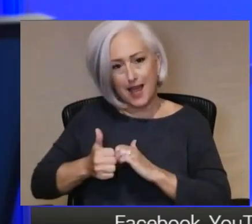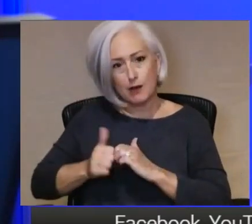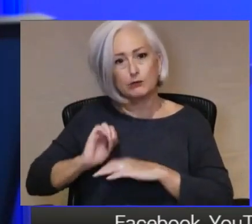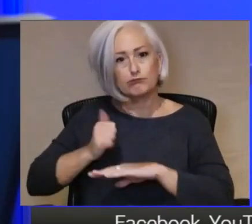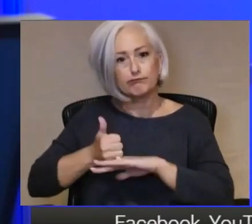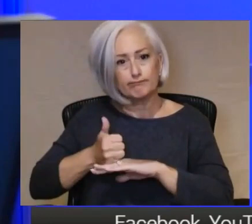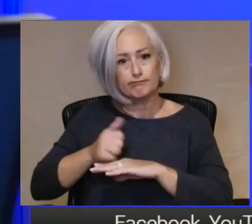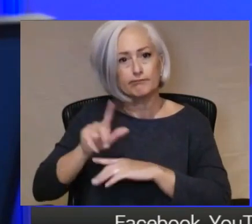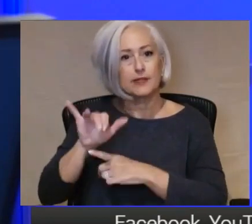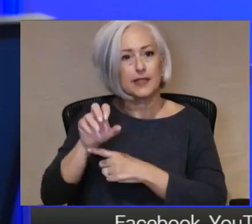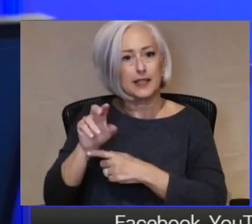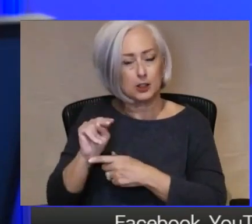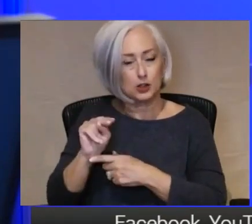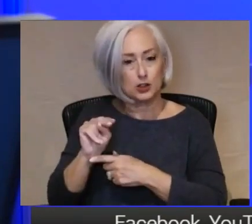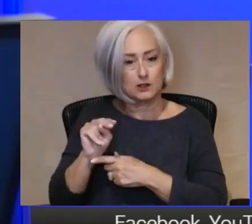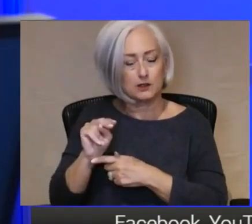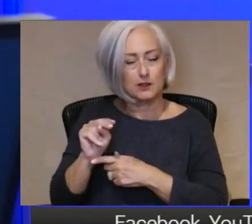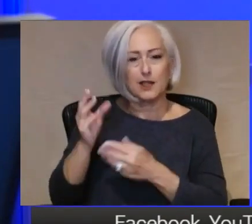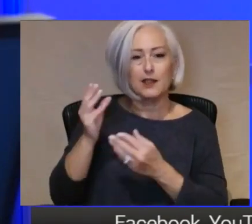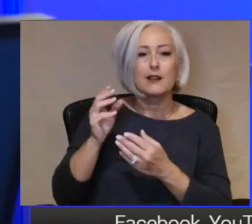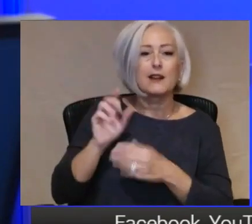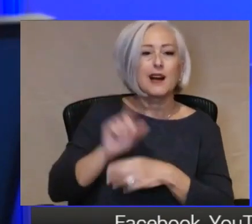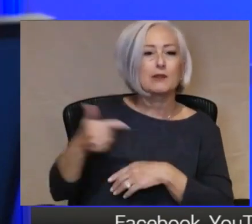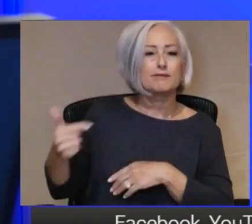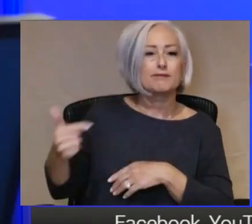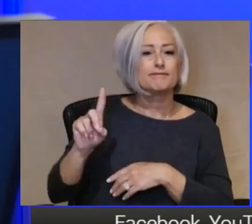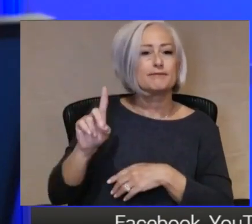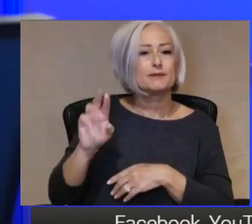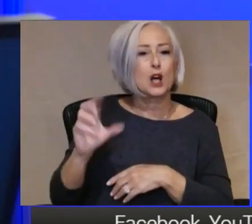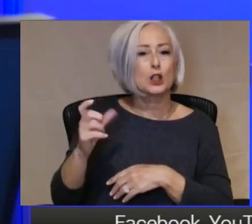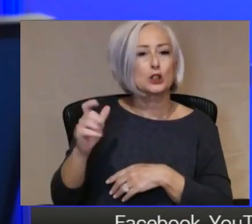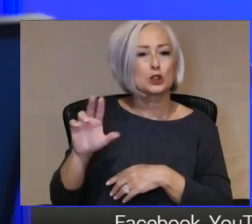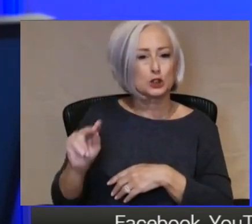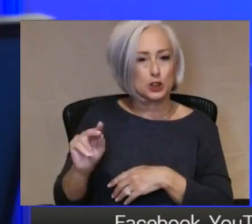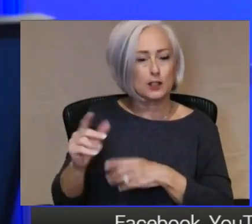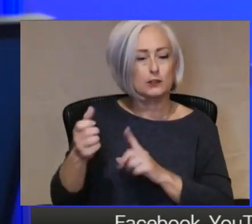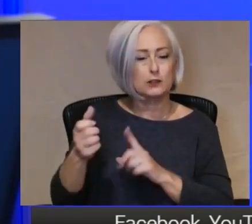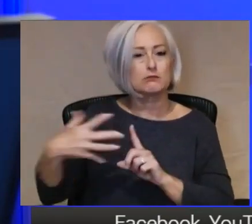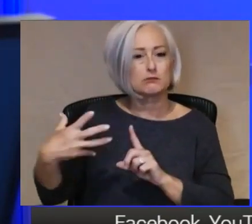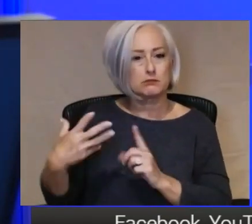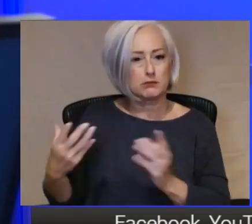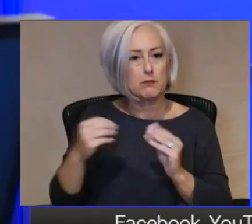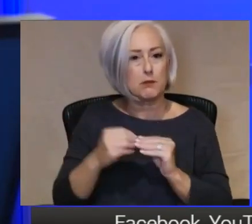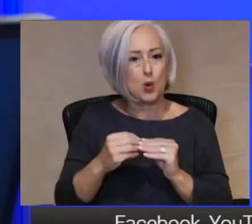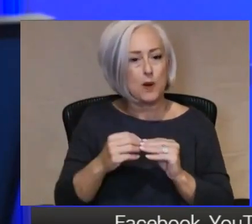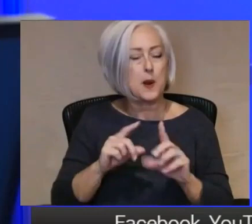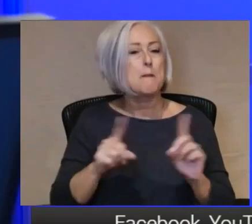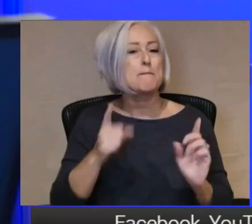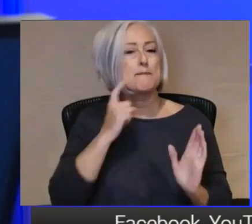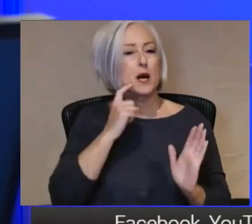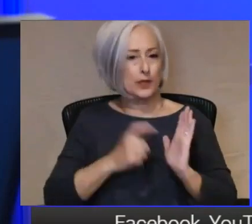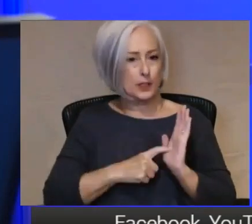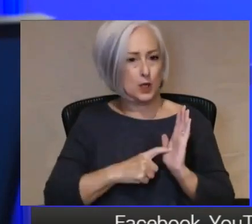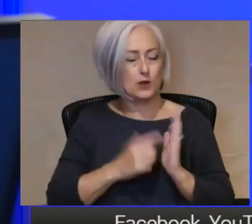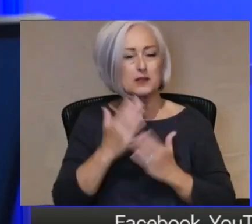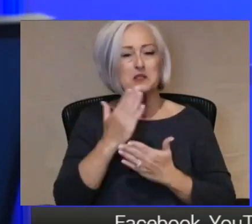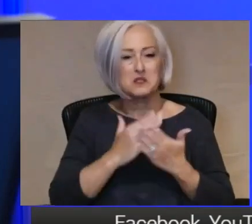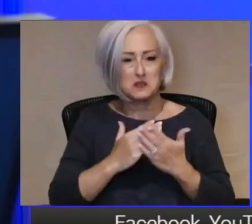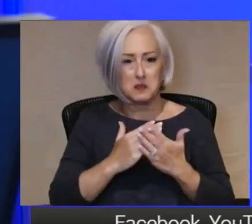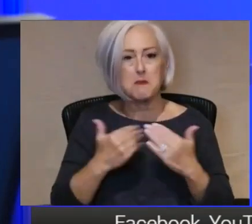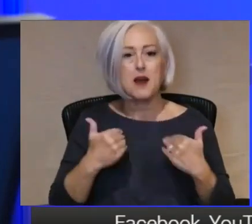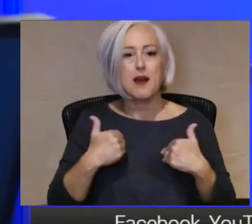that initially after the procedure, a lot of patients do have balance difficulties. Majority of those improve